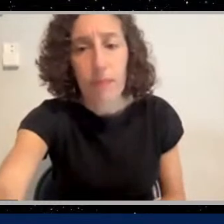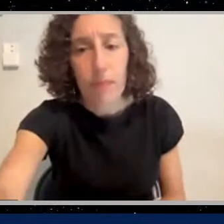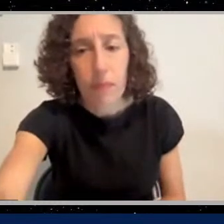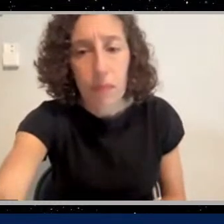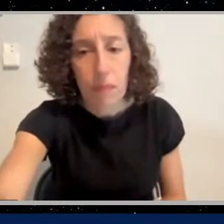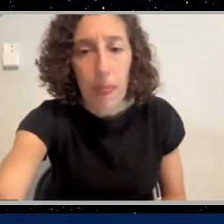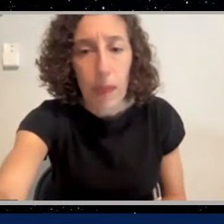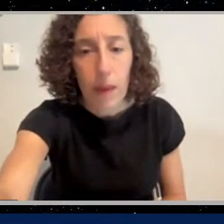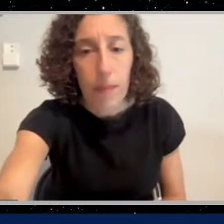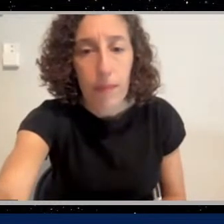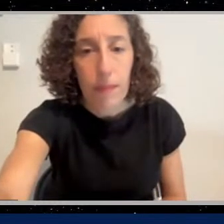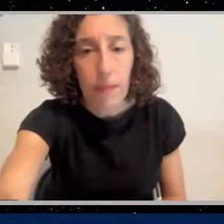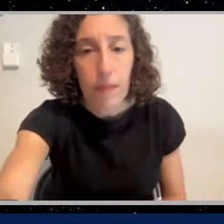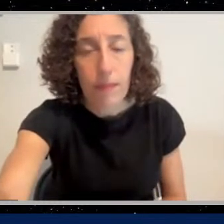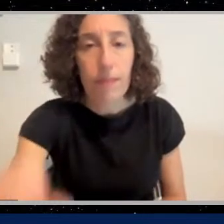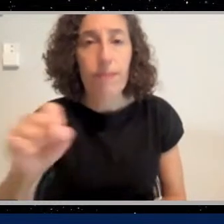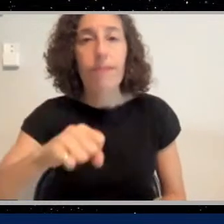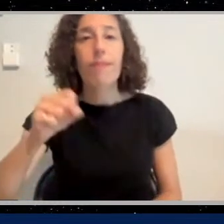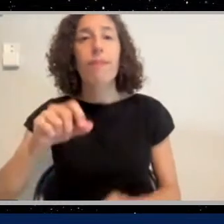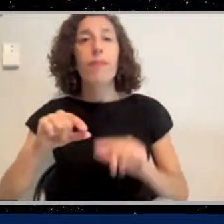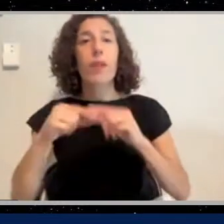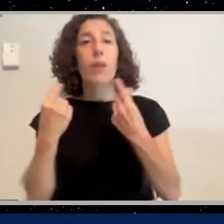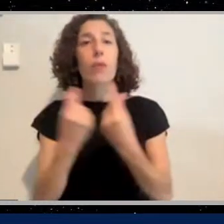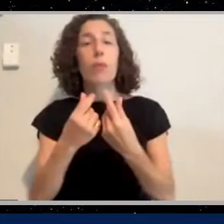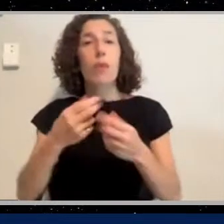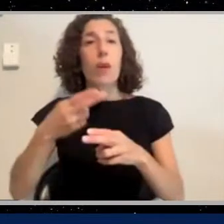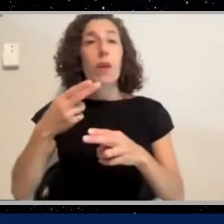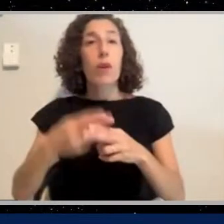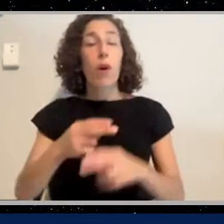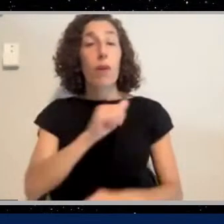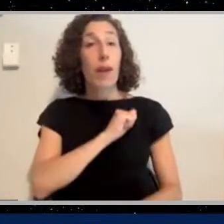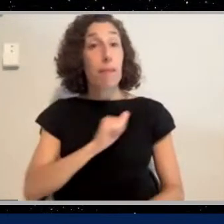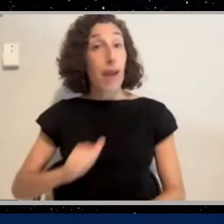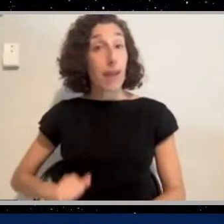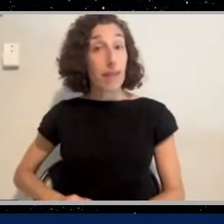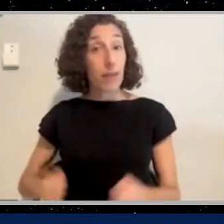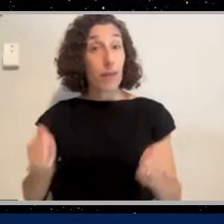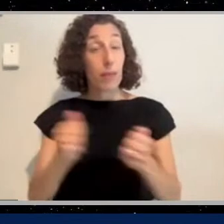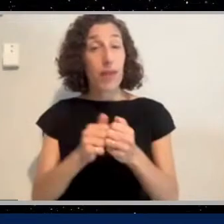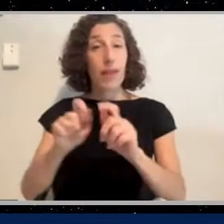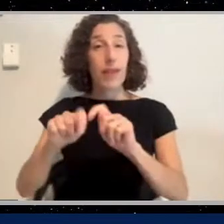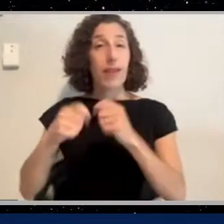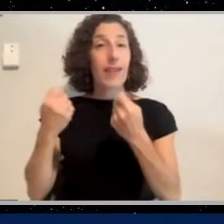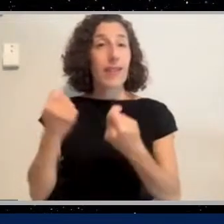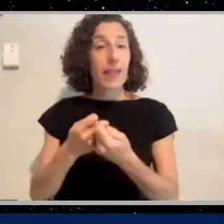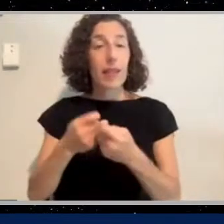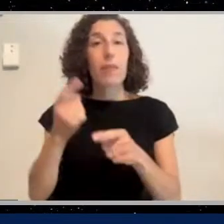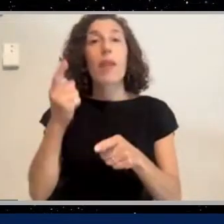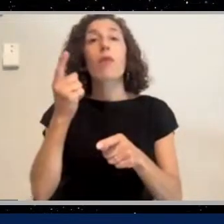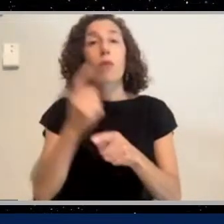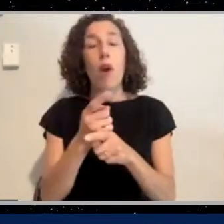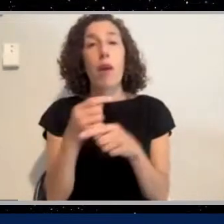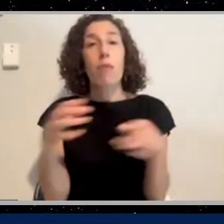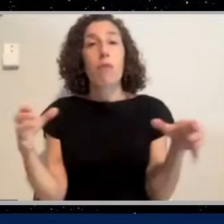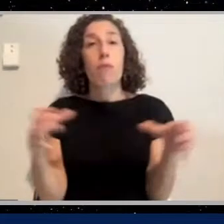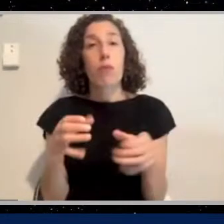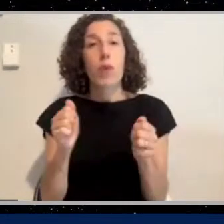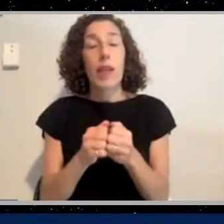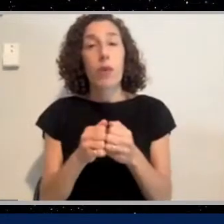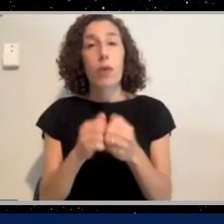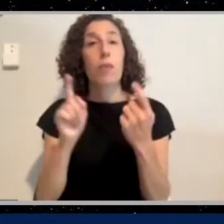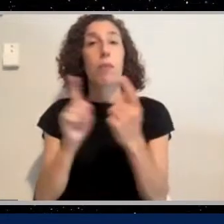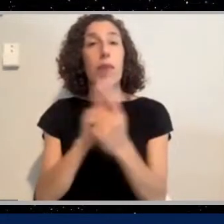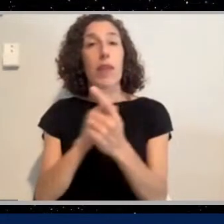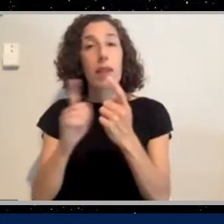calls with the ambassadors and with the entire team to kind of get the game plan going, and then certain disability groups also kind of grouped up